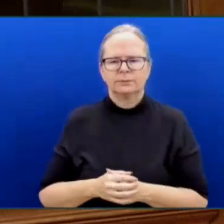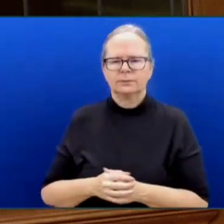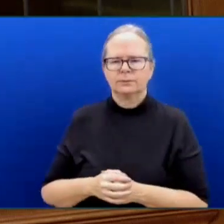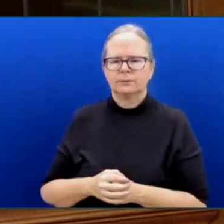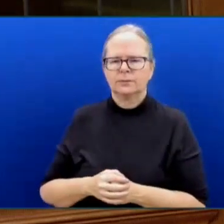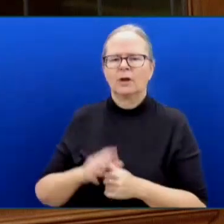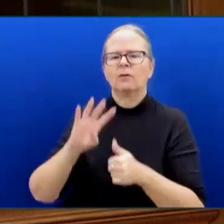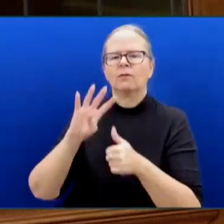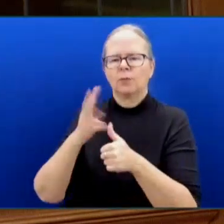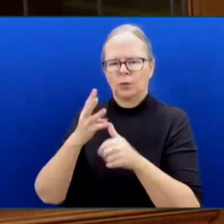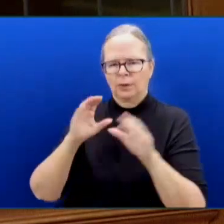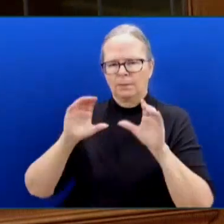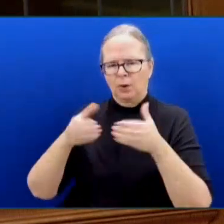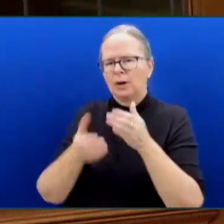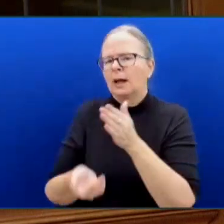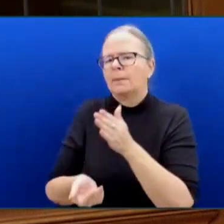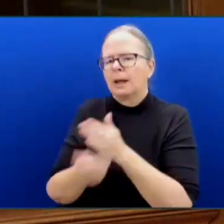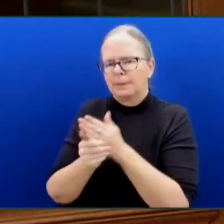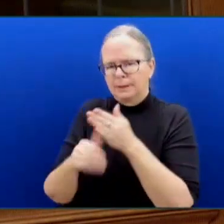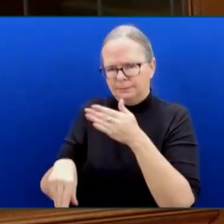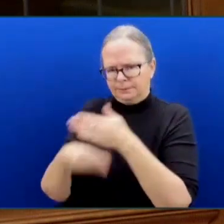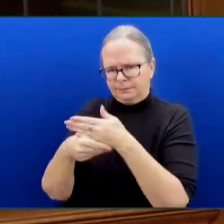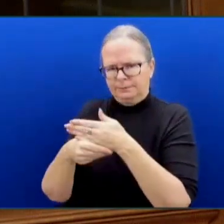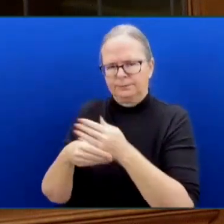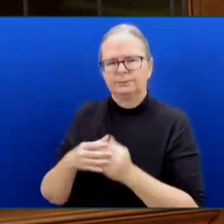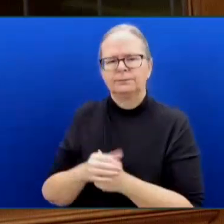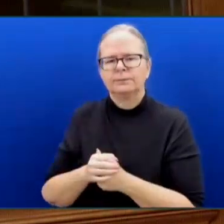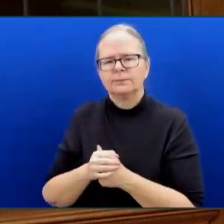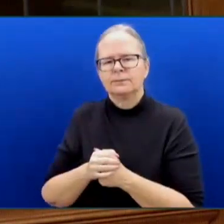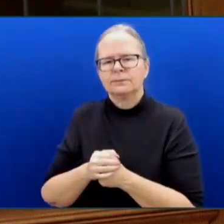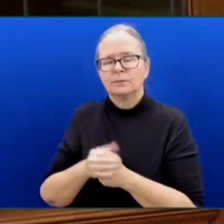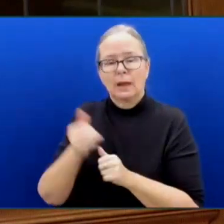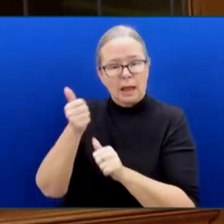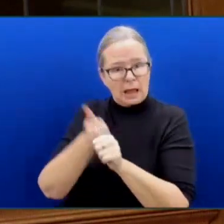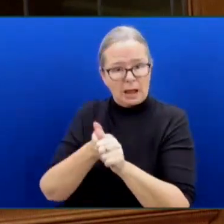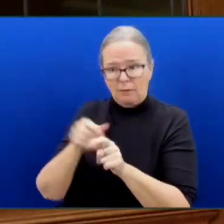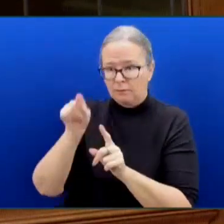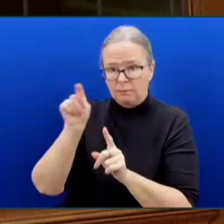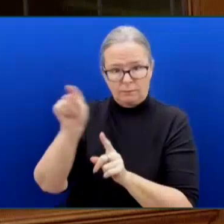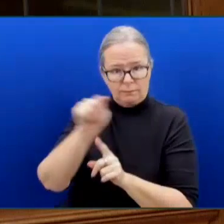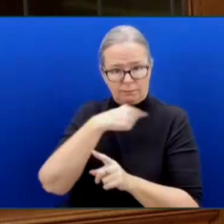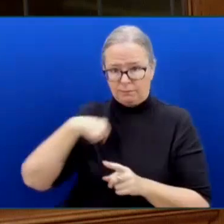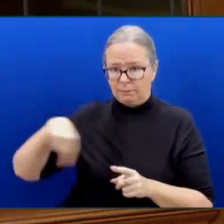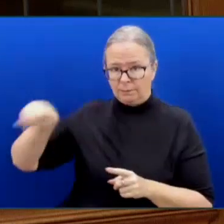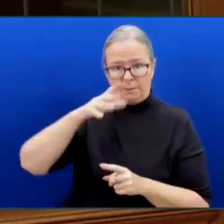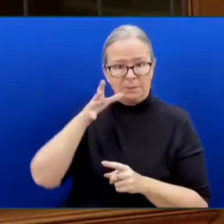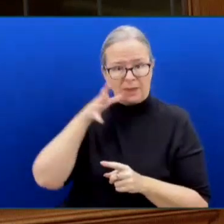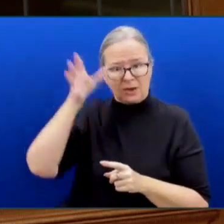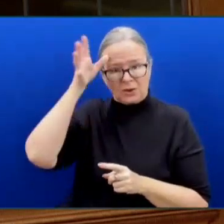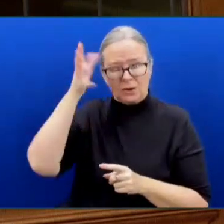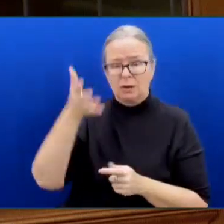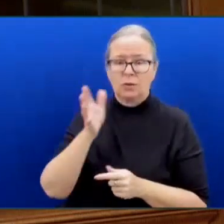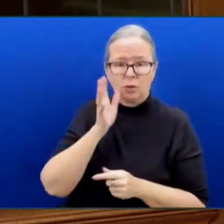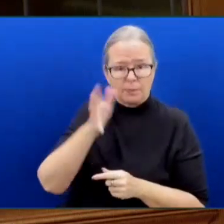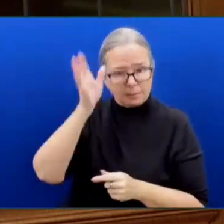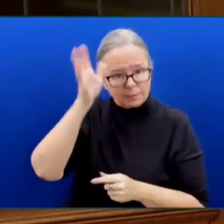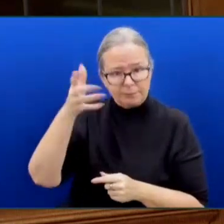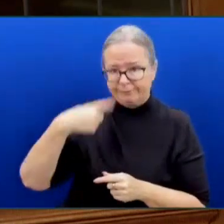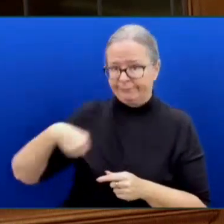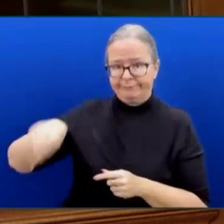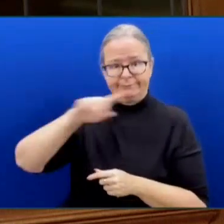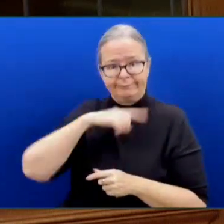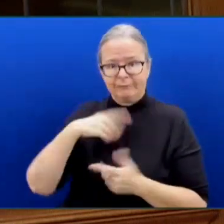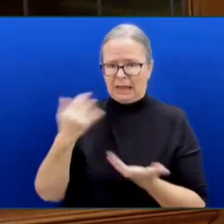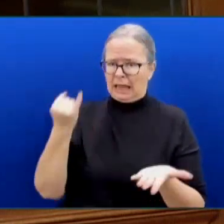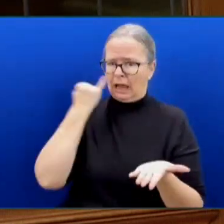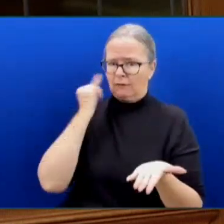here. And any of those in our charge, if any of those in our charge became addicted to drugs, safe supply or not,